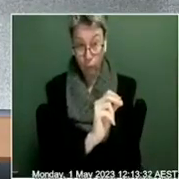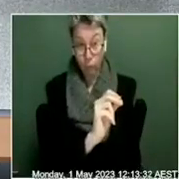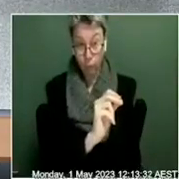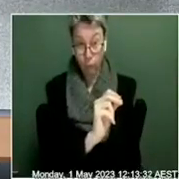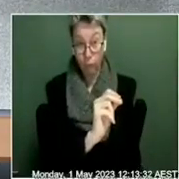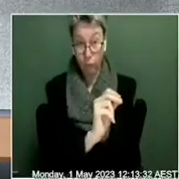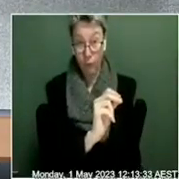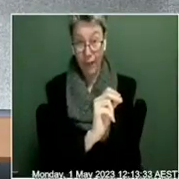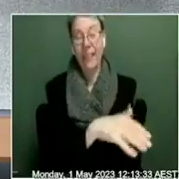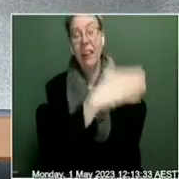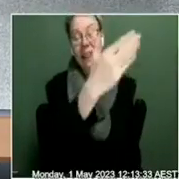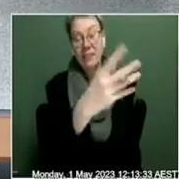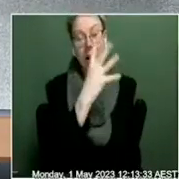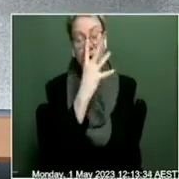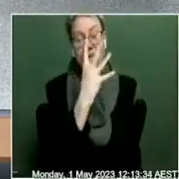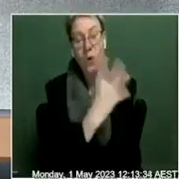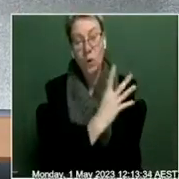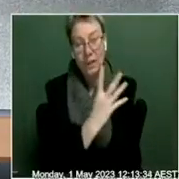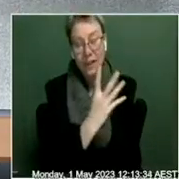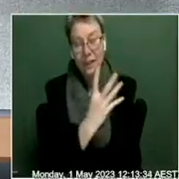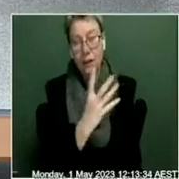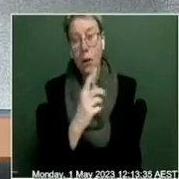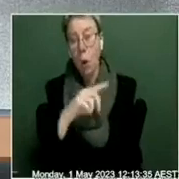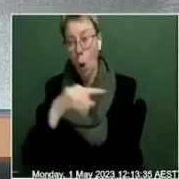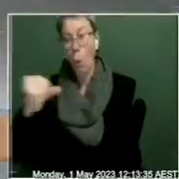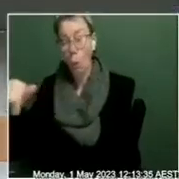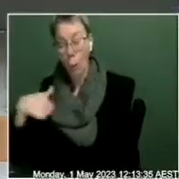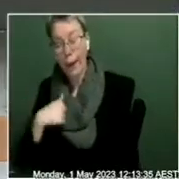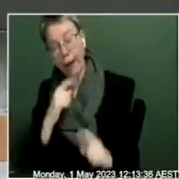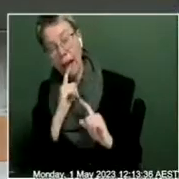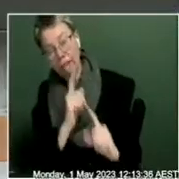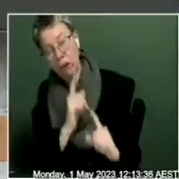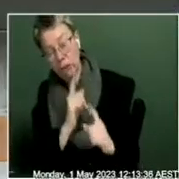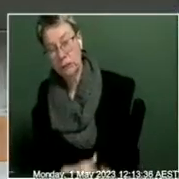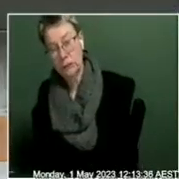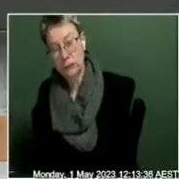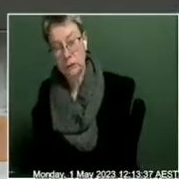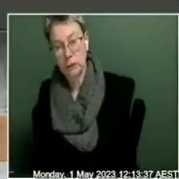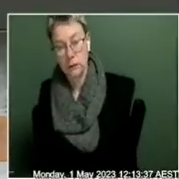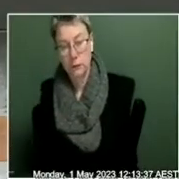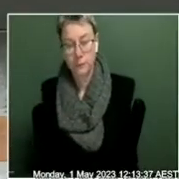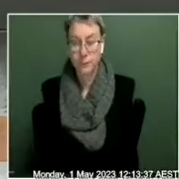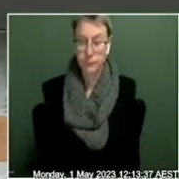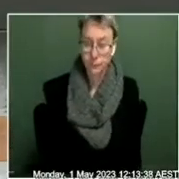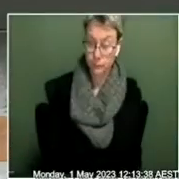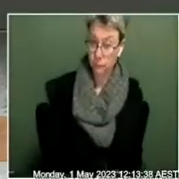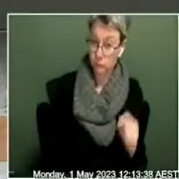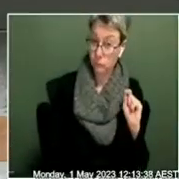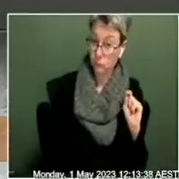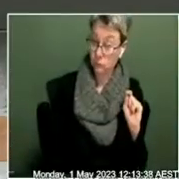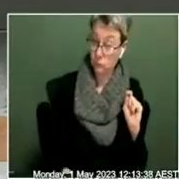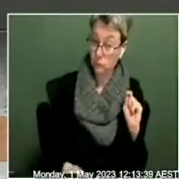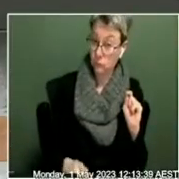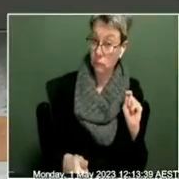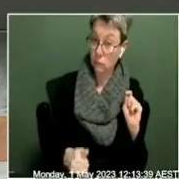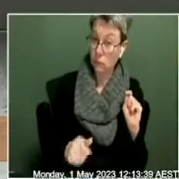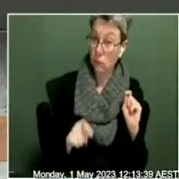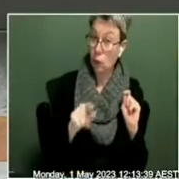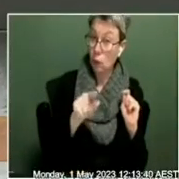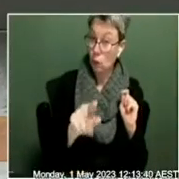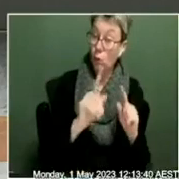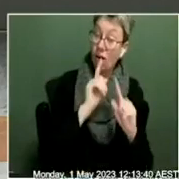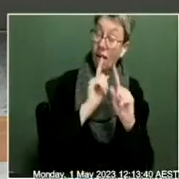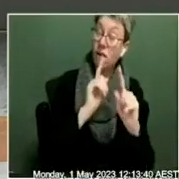You provided advice to your ministers, but you were not consulted before the proposal choosing an age